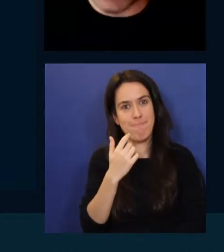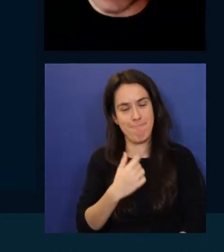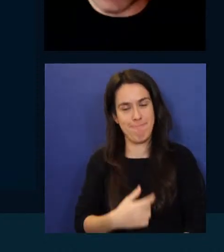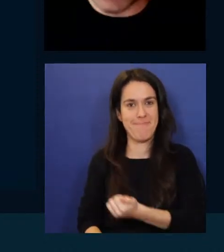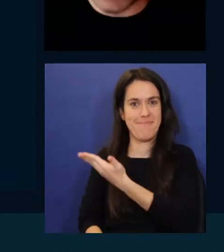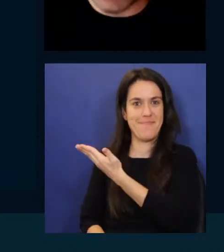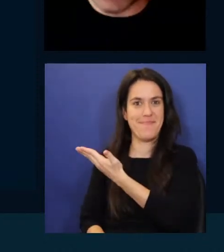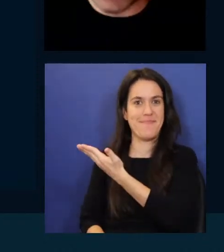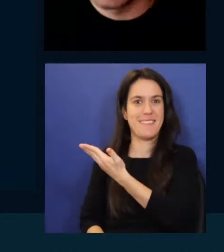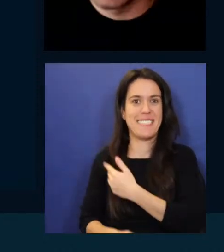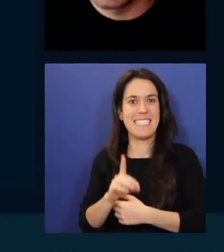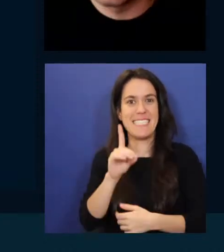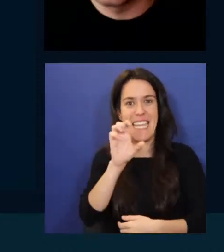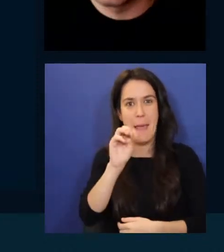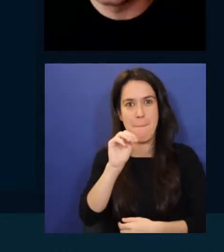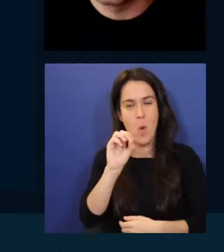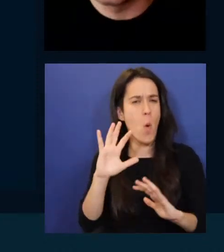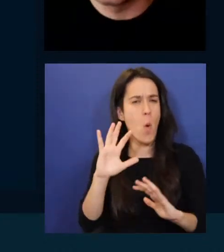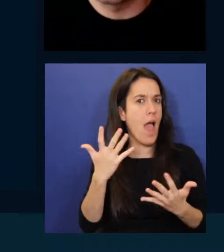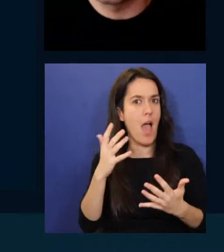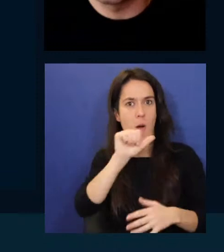works.